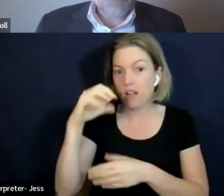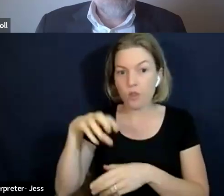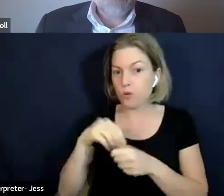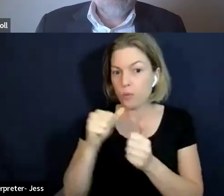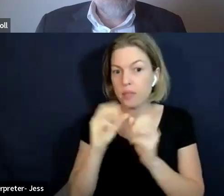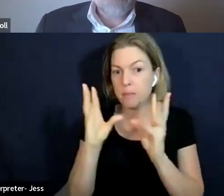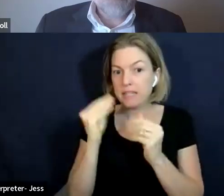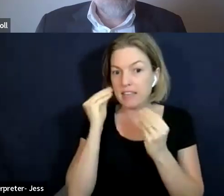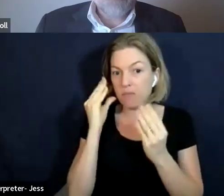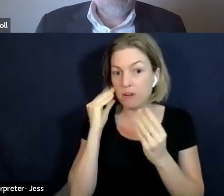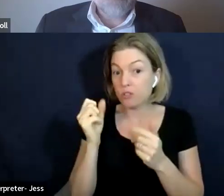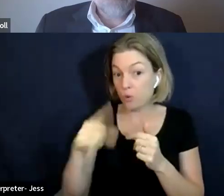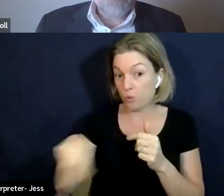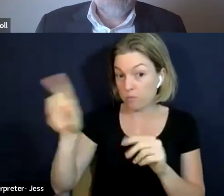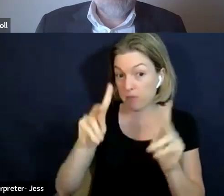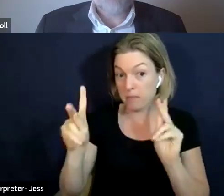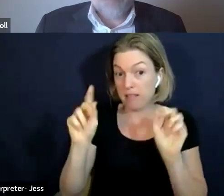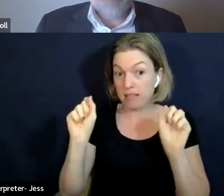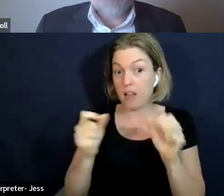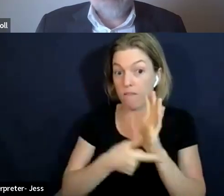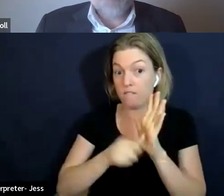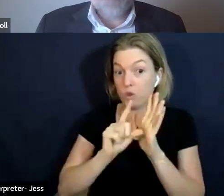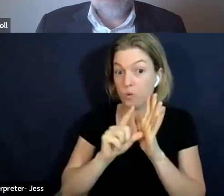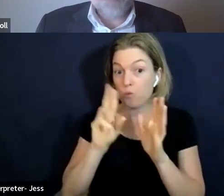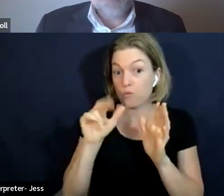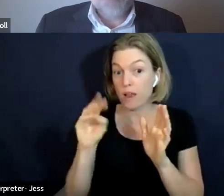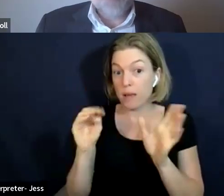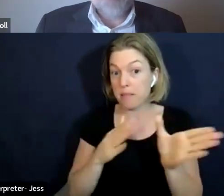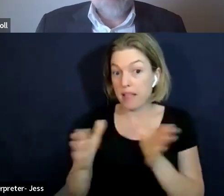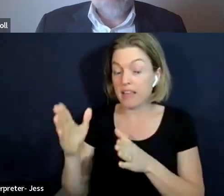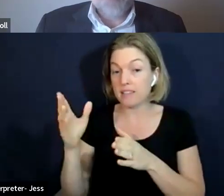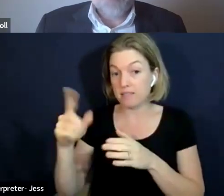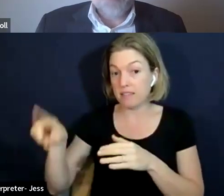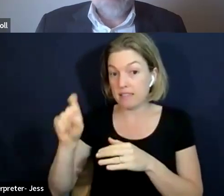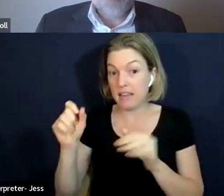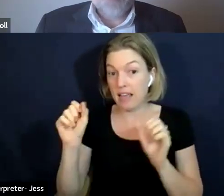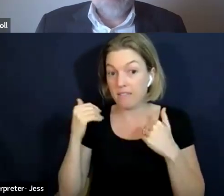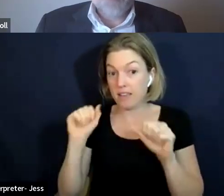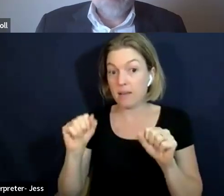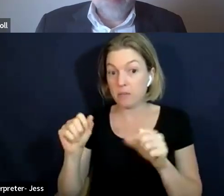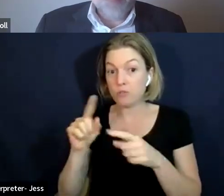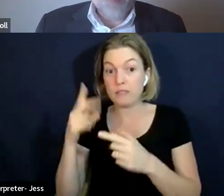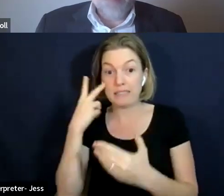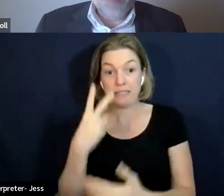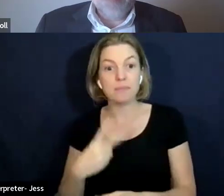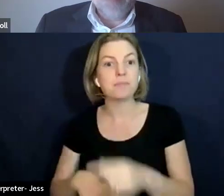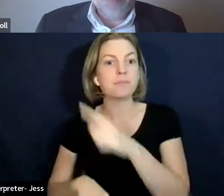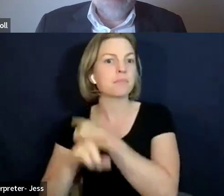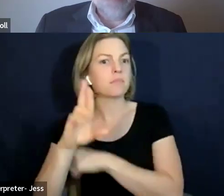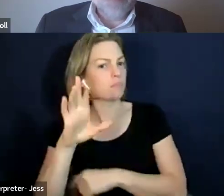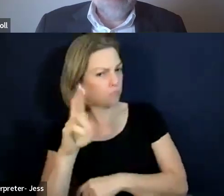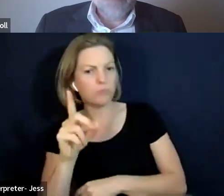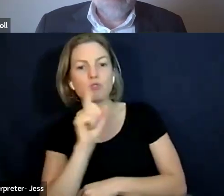meeting information. So for people to be able to review the RAM plan, they'll need to be able to have a way to get to it. Joel, I think we can make that